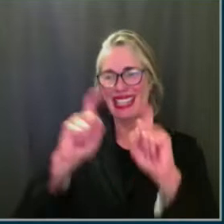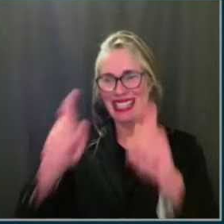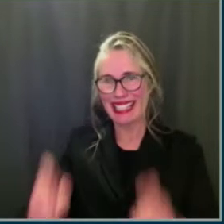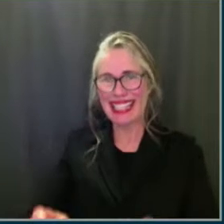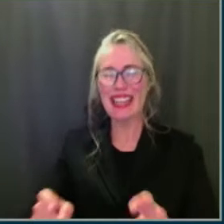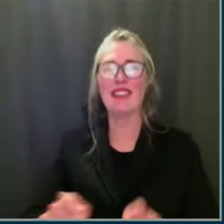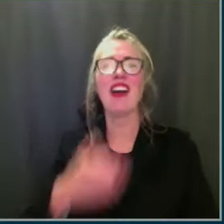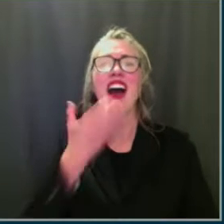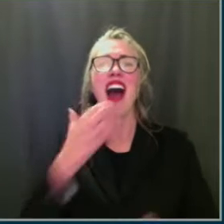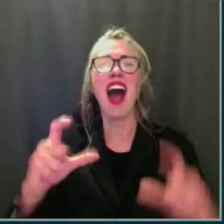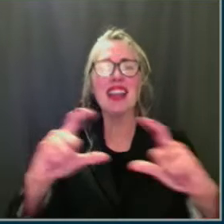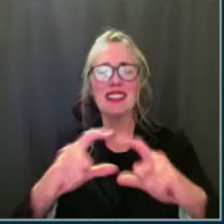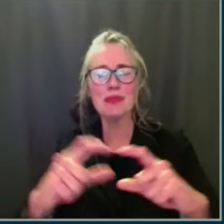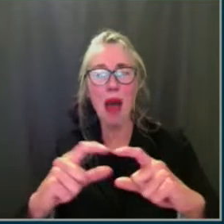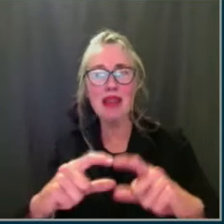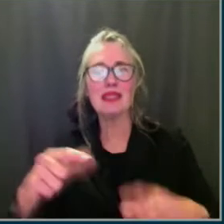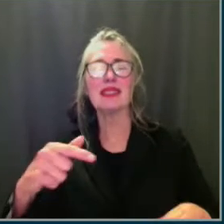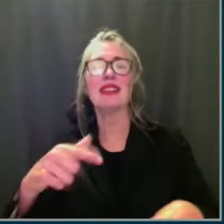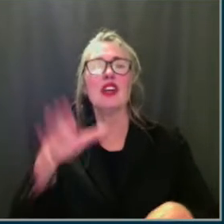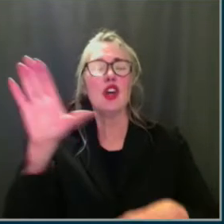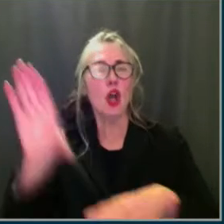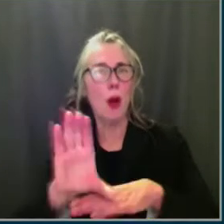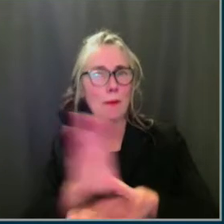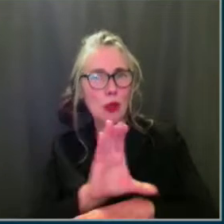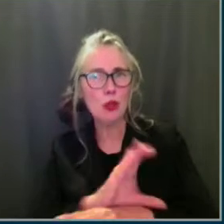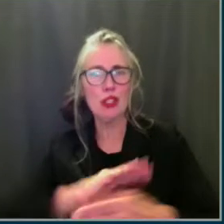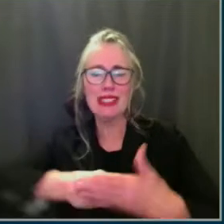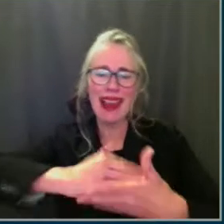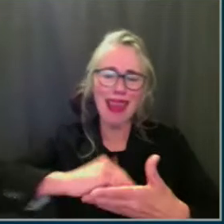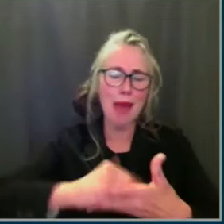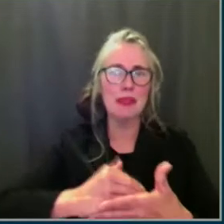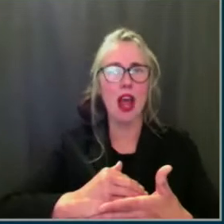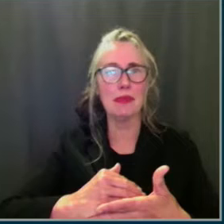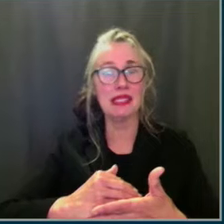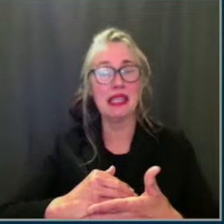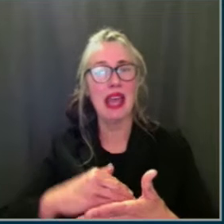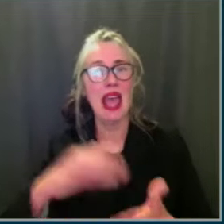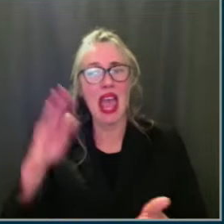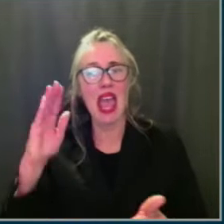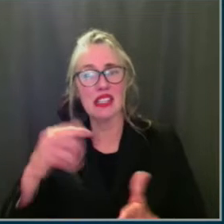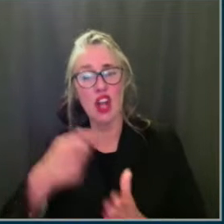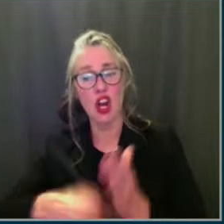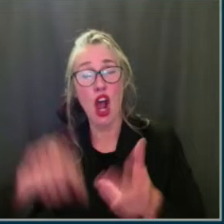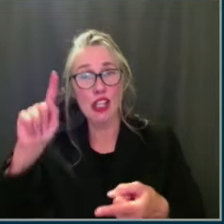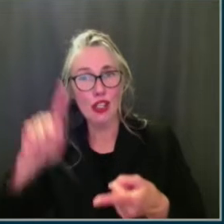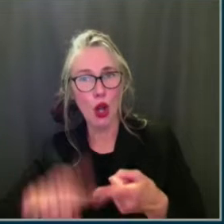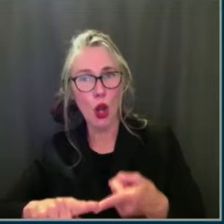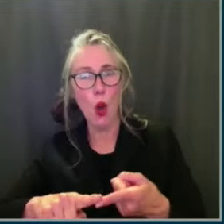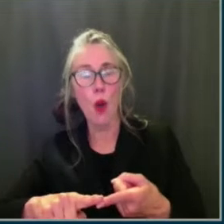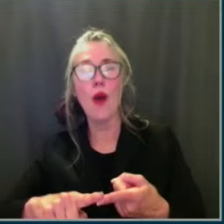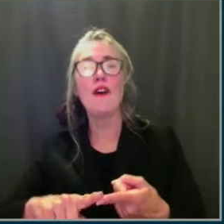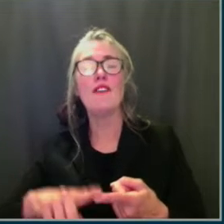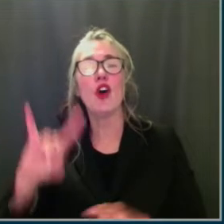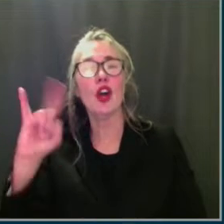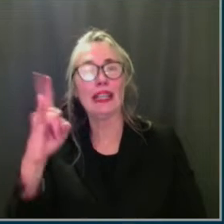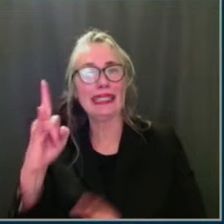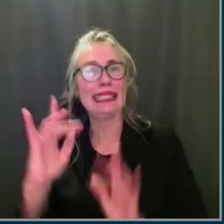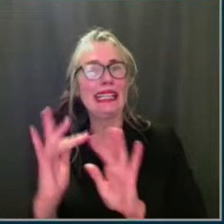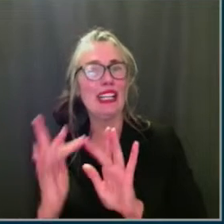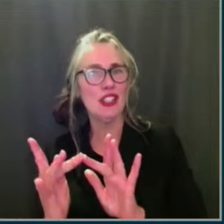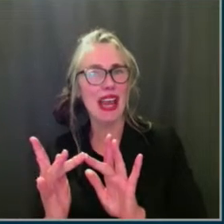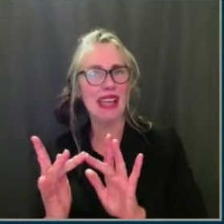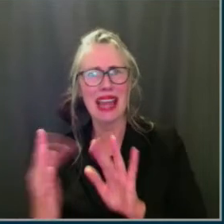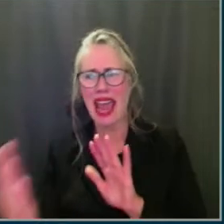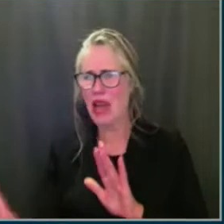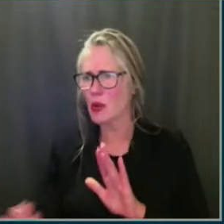hotspots, and get access to low-cost internet. We also addressed the basic needs of our students, providing more than 800